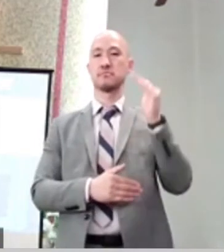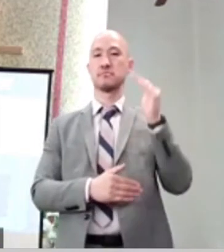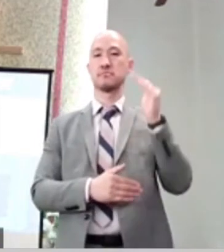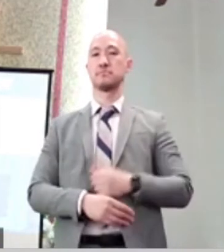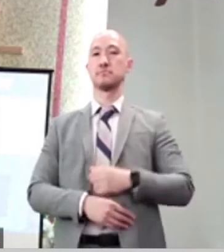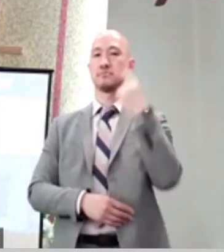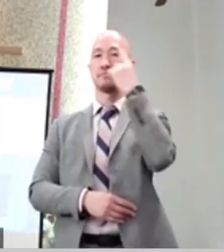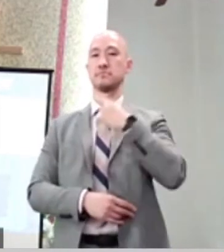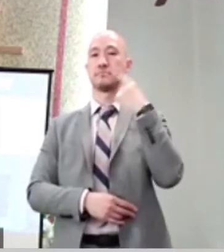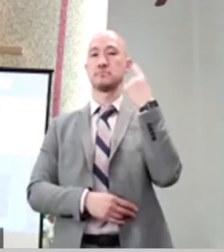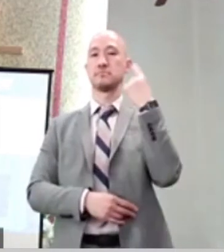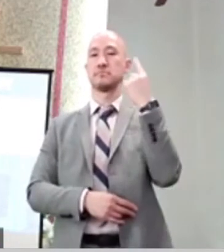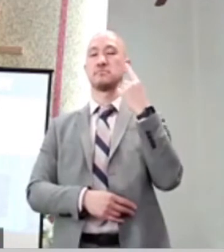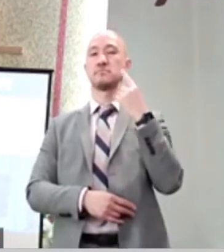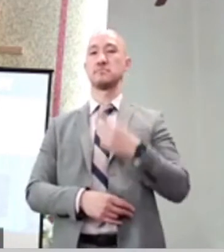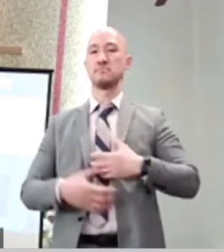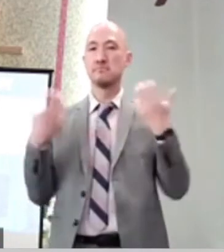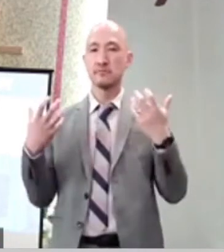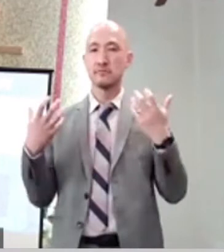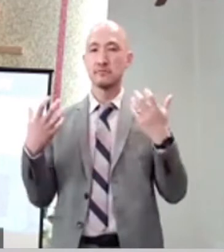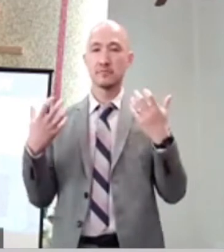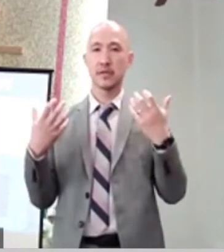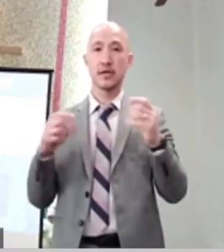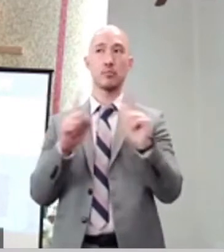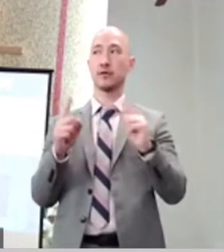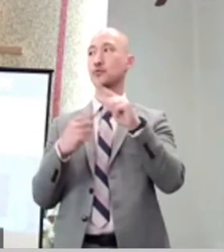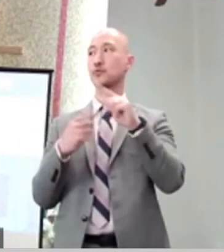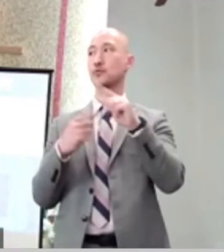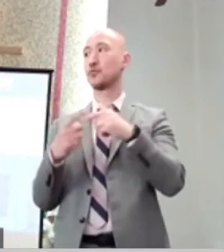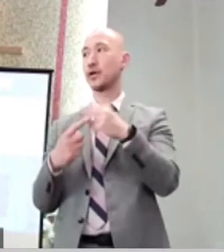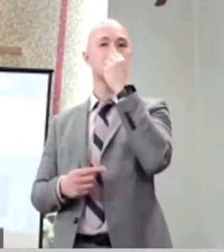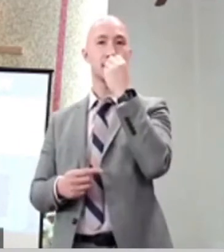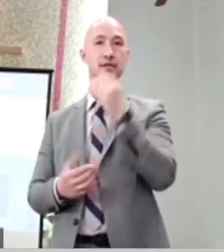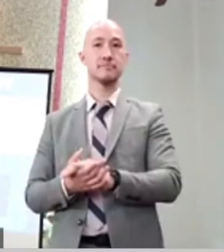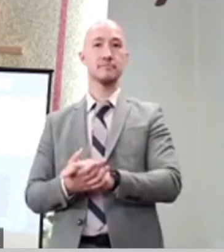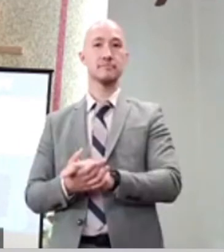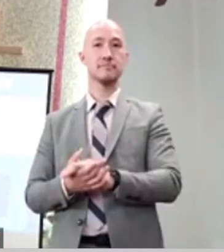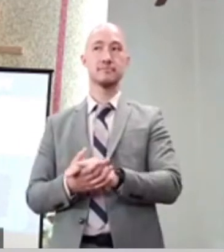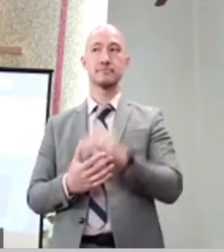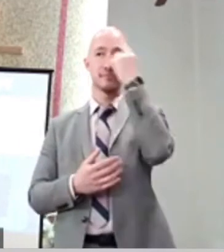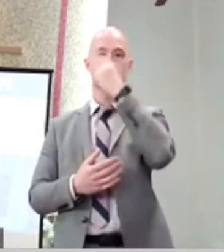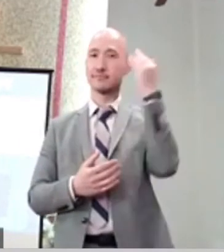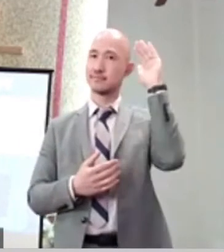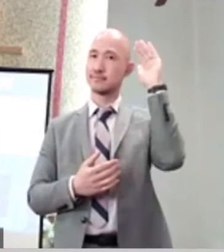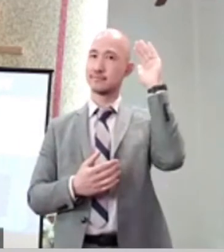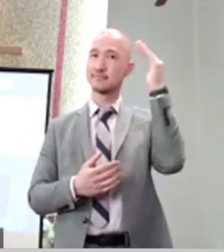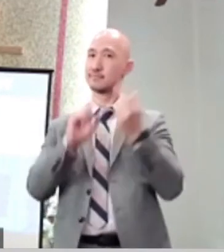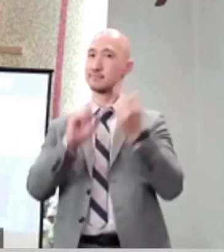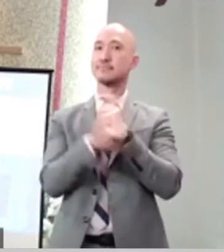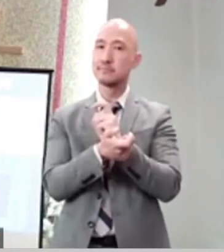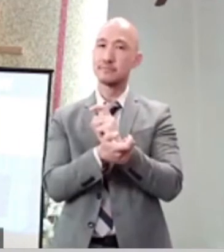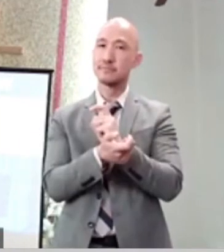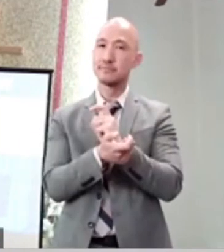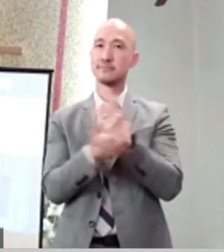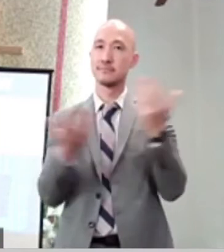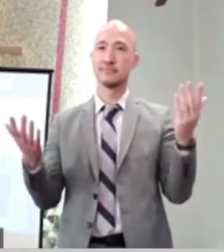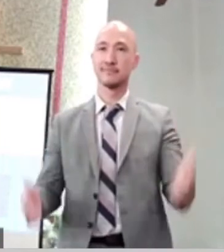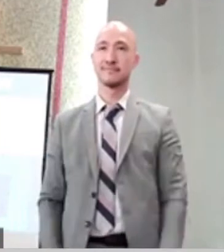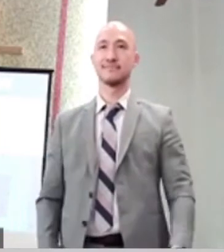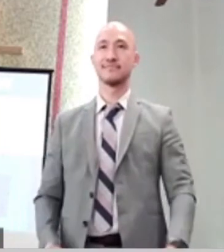at Wendy's. And all of a sudden their eyes open up a little bit. They got a little bit of a pep in their step. Ooh, Wendy's, Popeyes, or whatever it is that they might like,